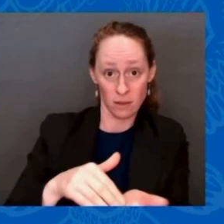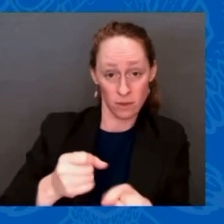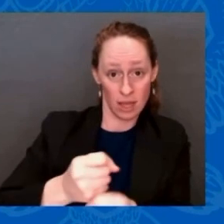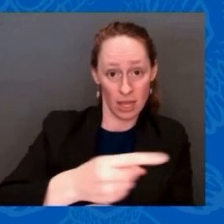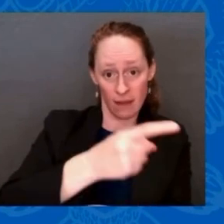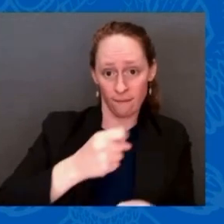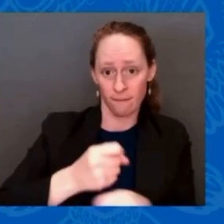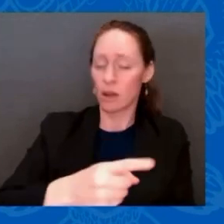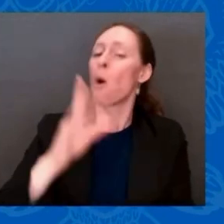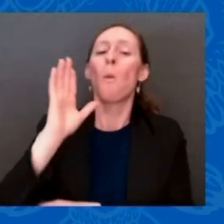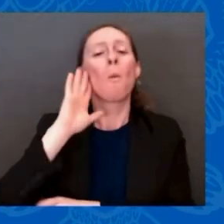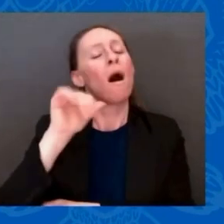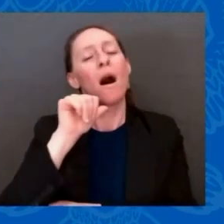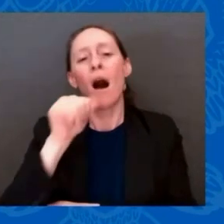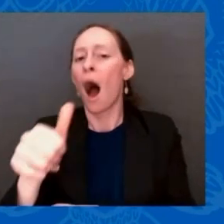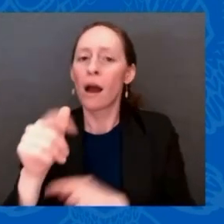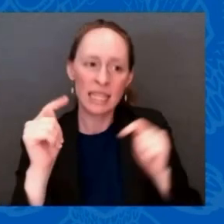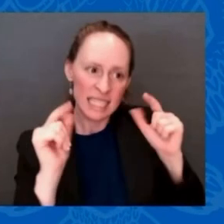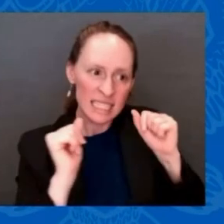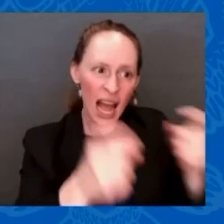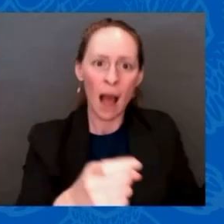that promise.